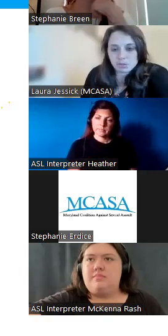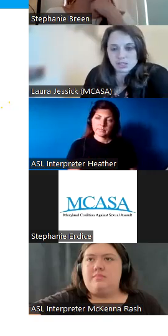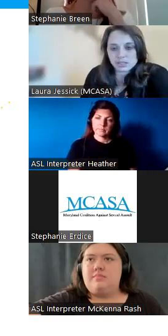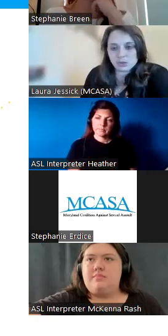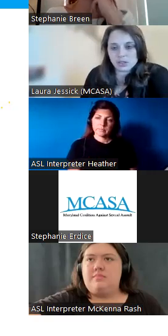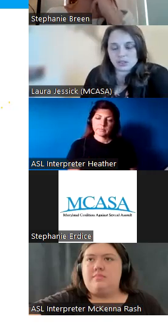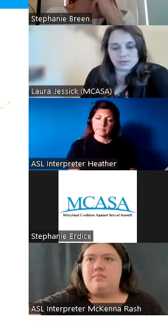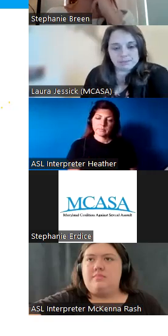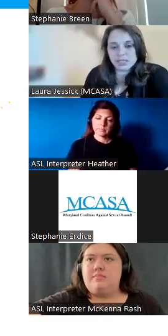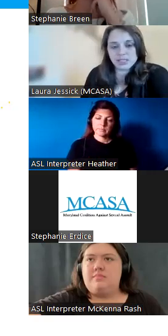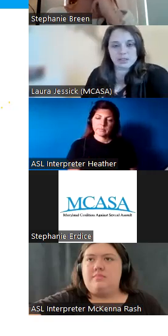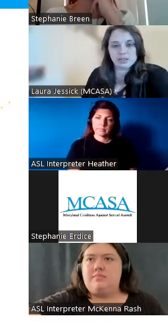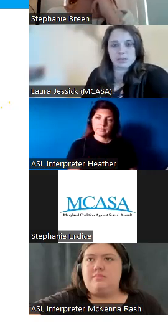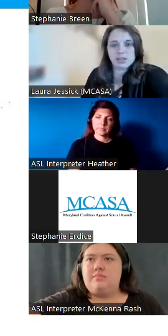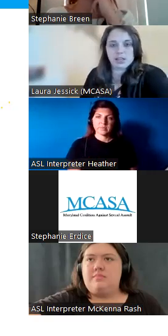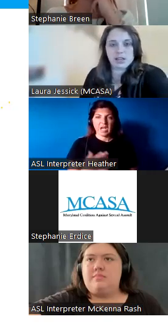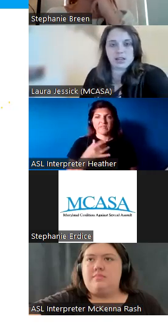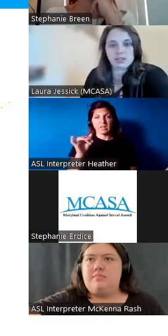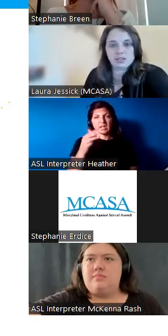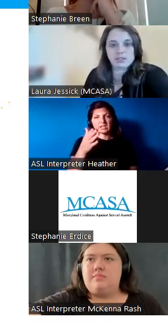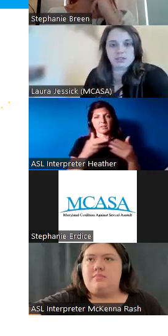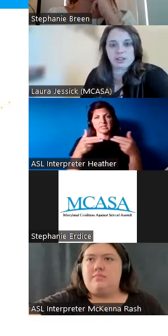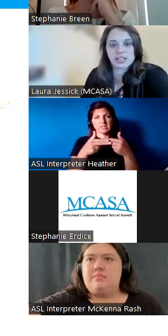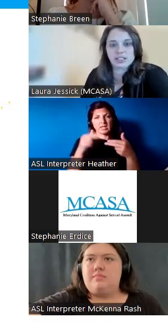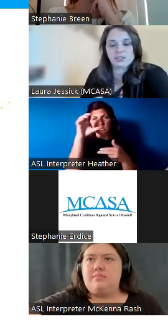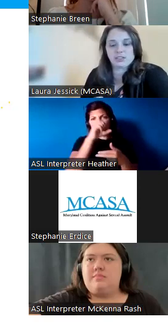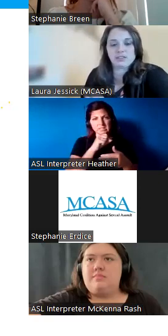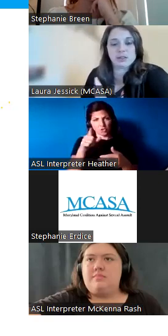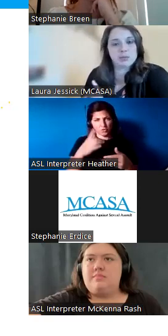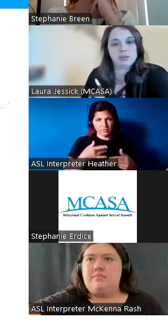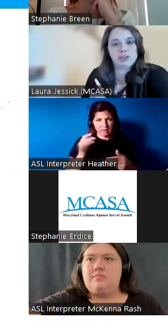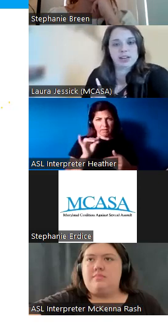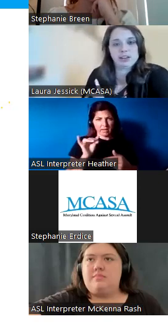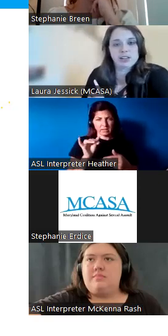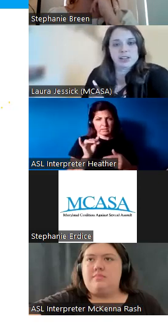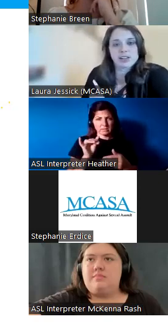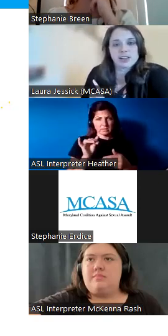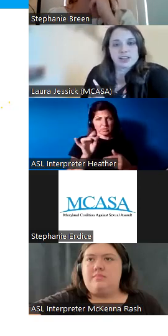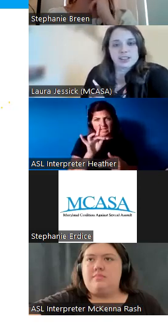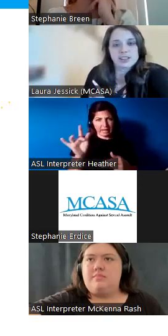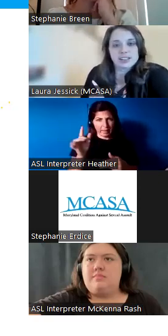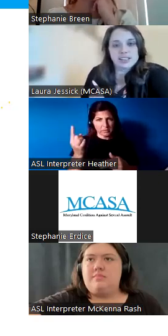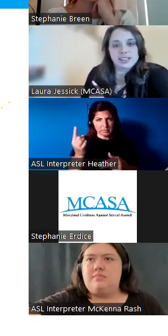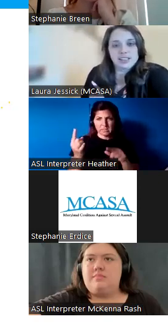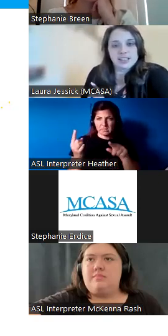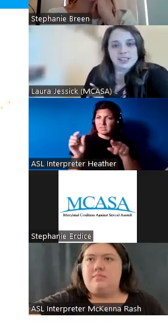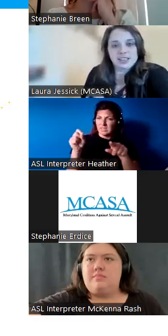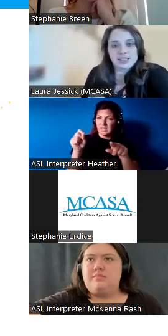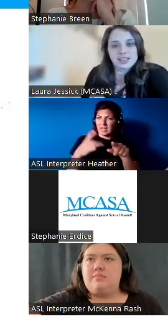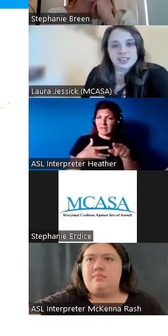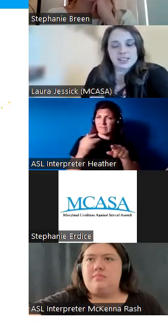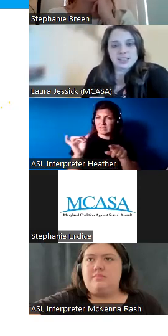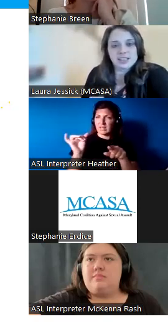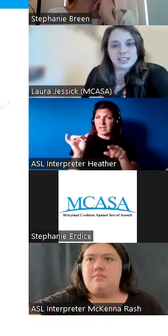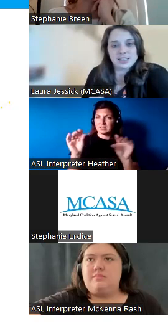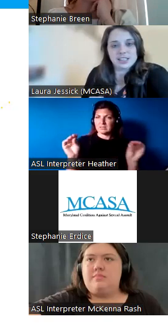a couple of slides were missing or something. I don't know if you felt like that too, Stephanie, but we'll find out. Yeah, for some reason they got